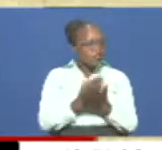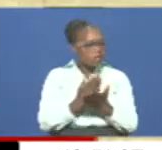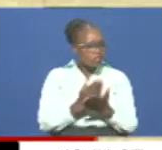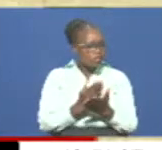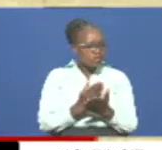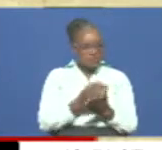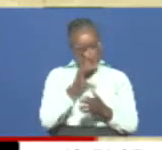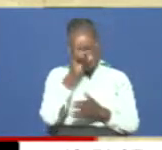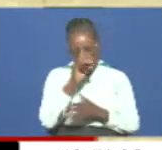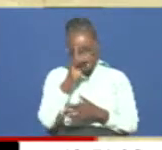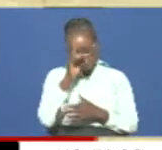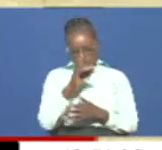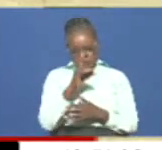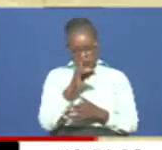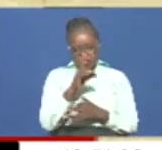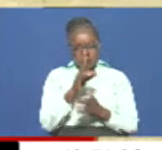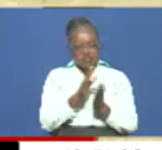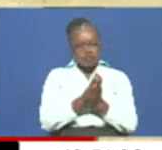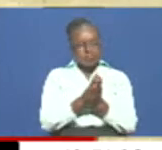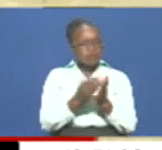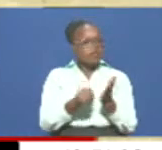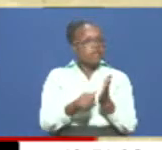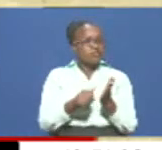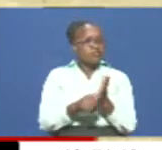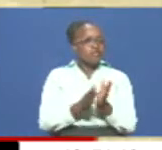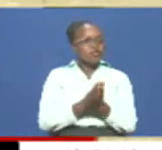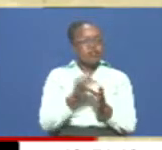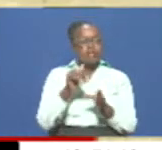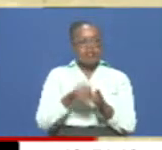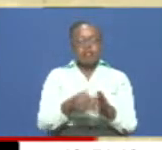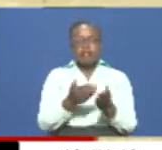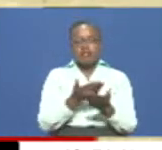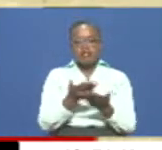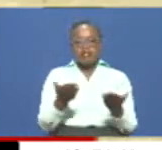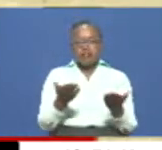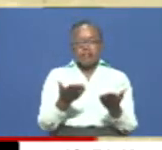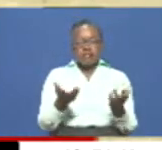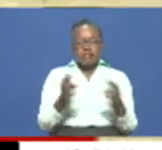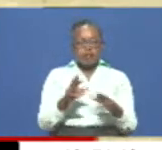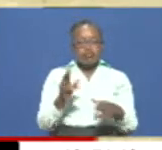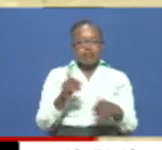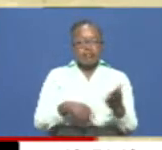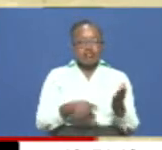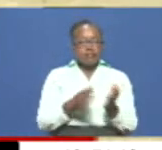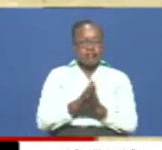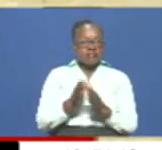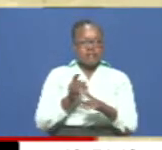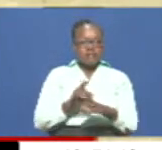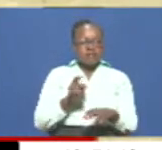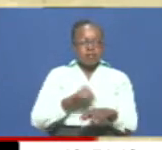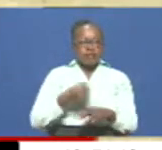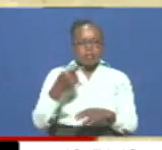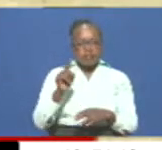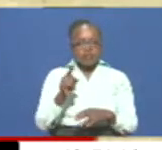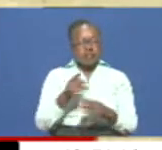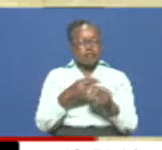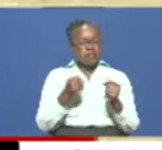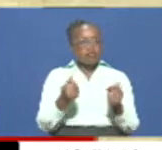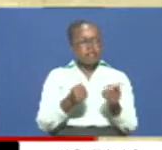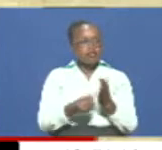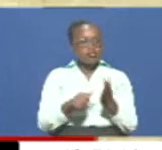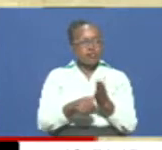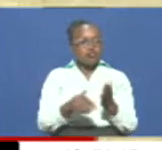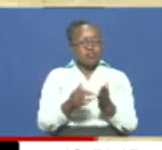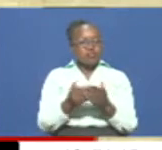serious undercurrent within this athlete? What is happening? So this is actually the right moment to address this issue before the